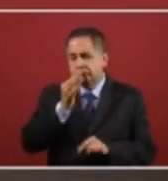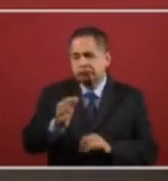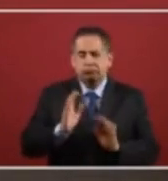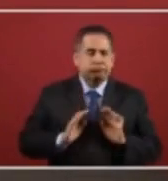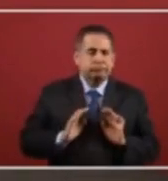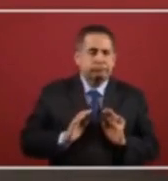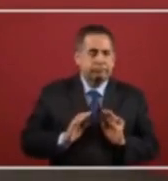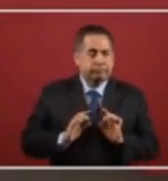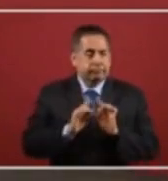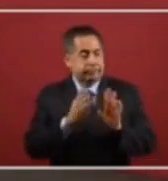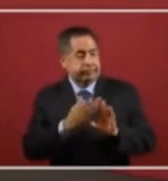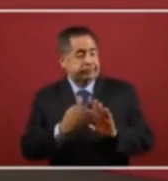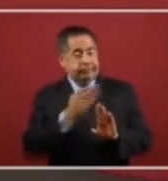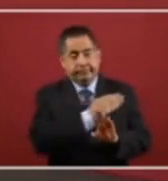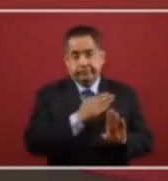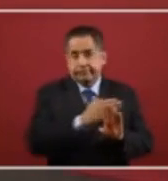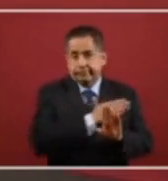yourself.